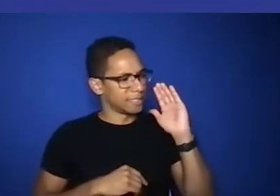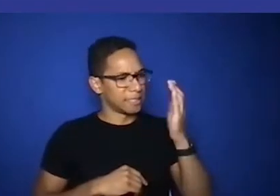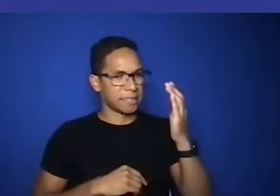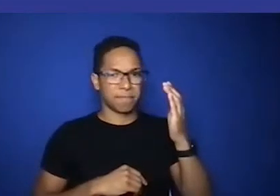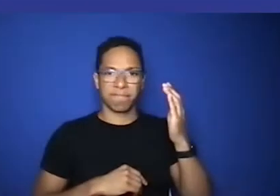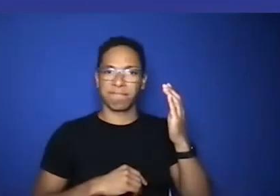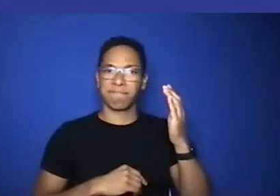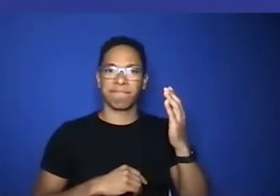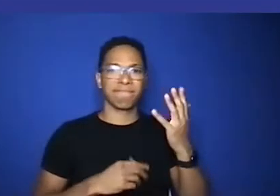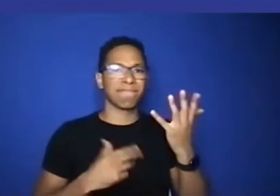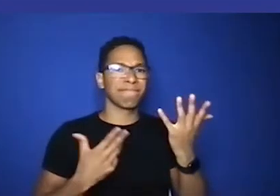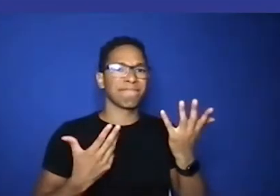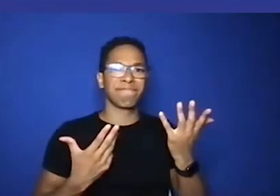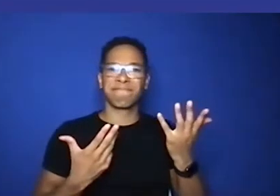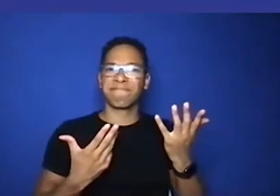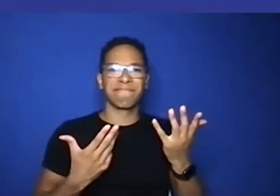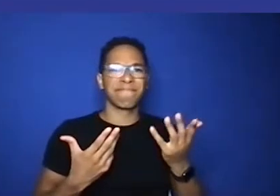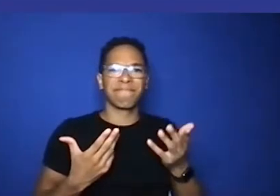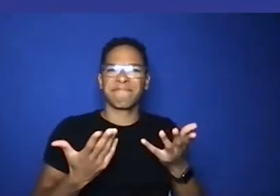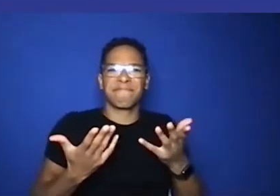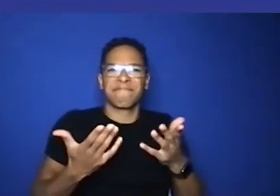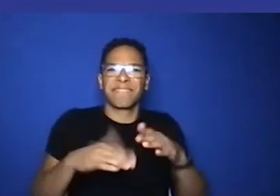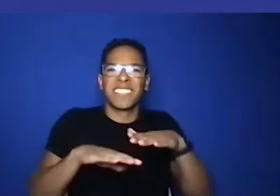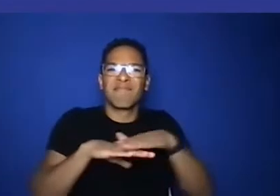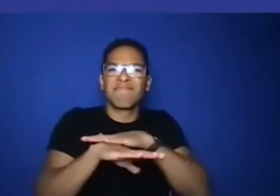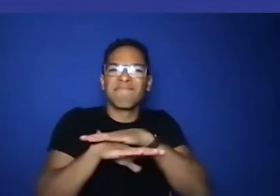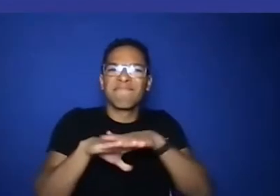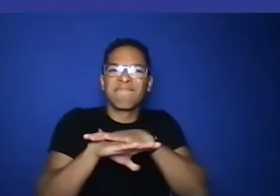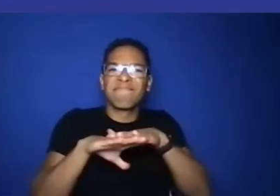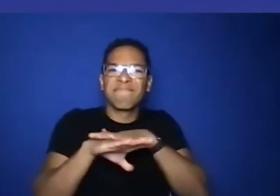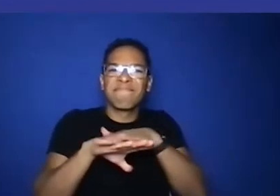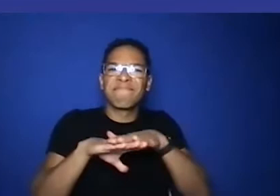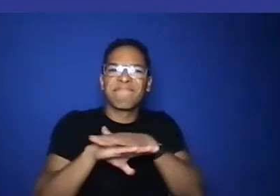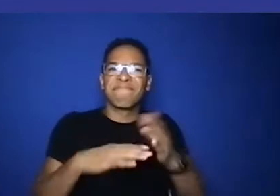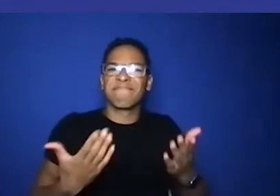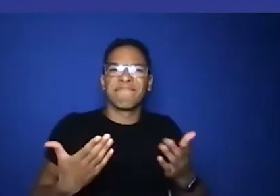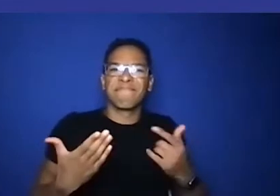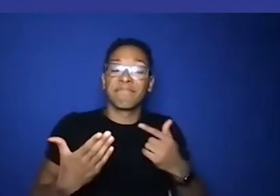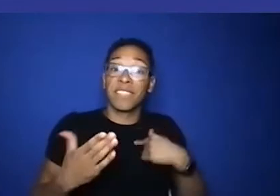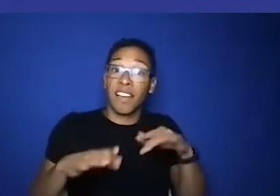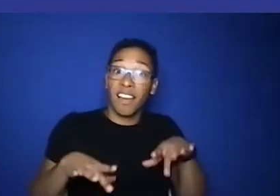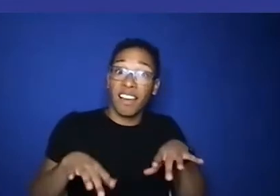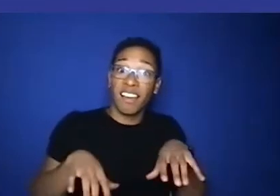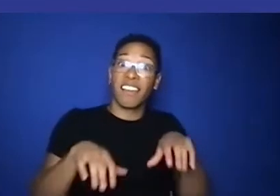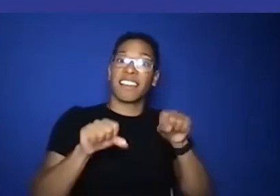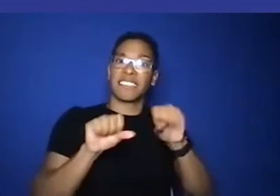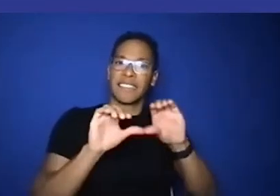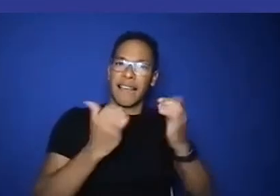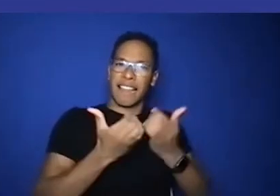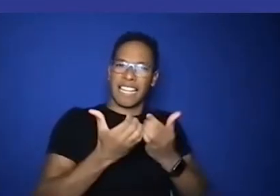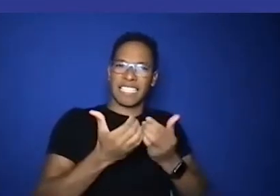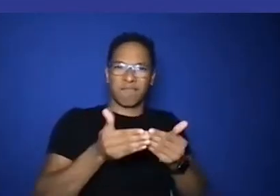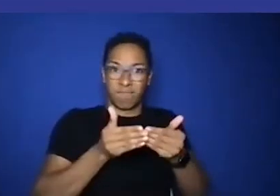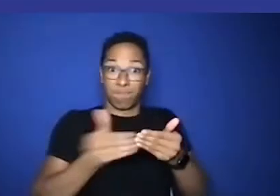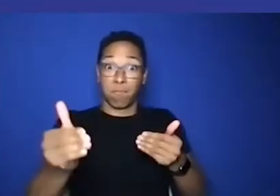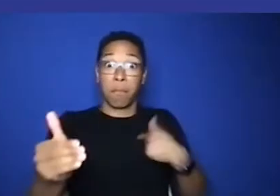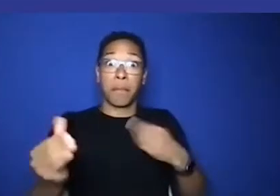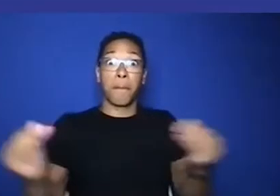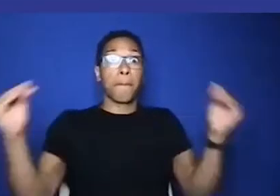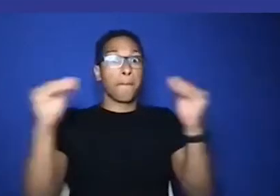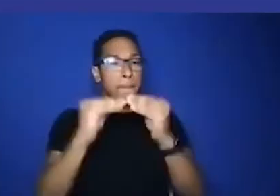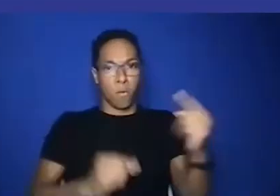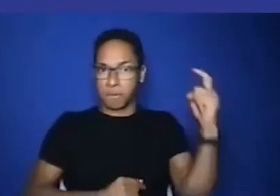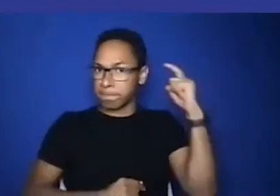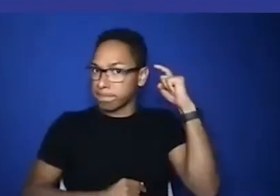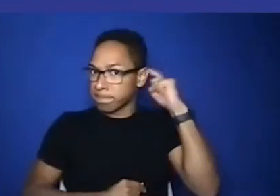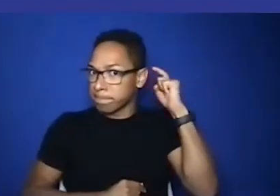sterile in a way. And since I took that class, I've been more aware of classification and more aware of the labeling